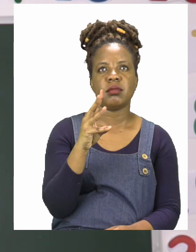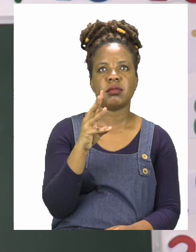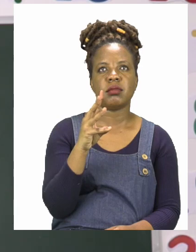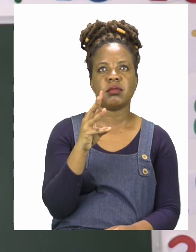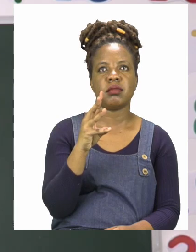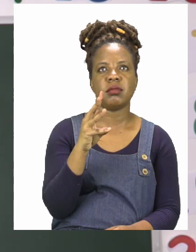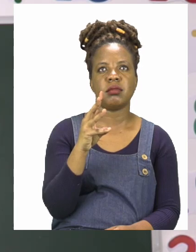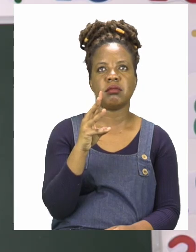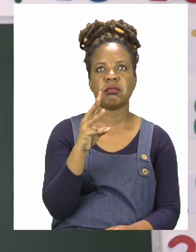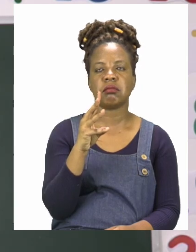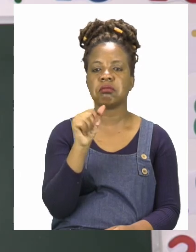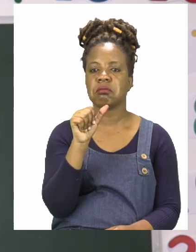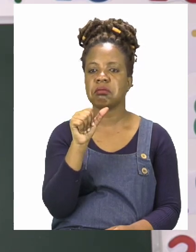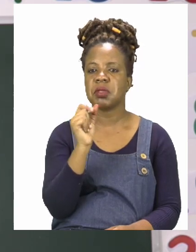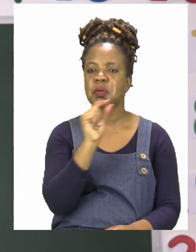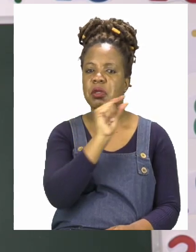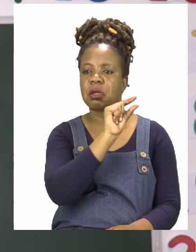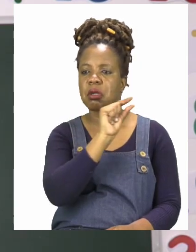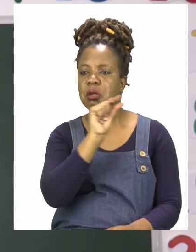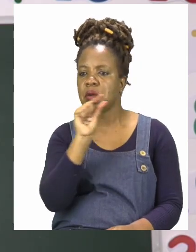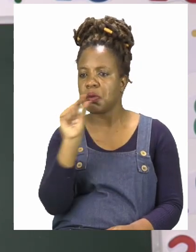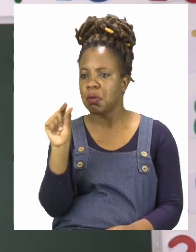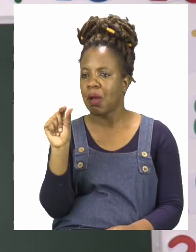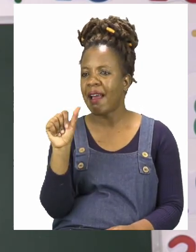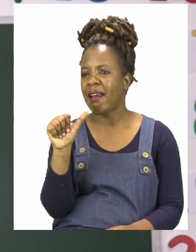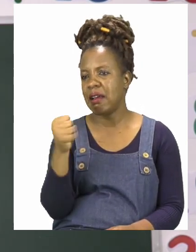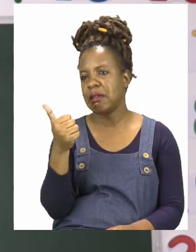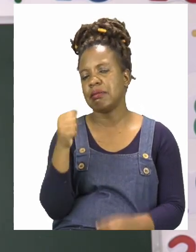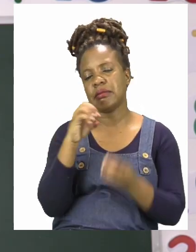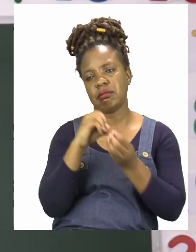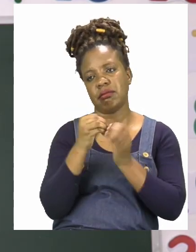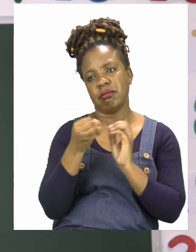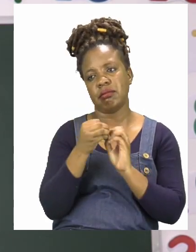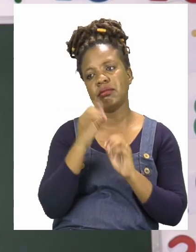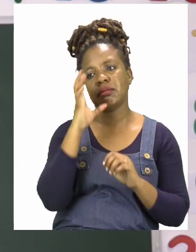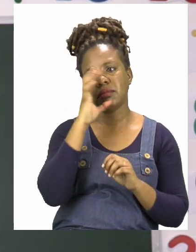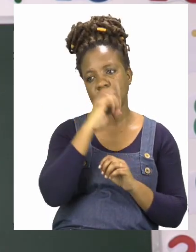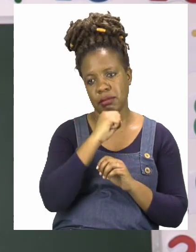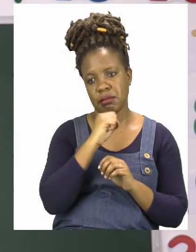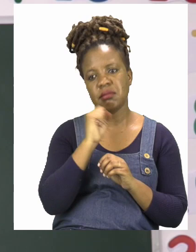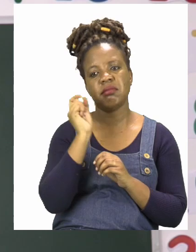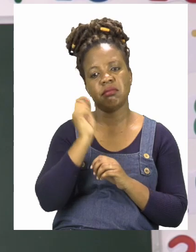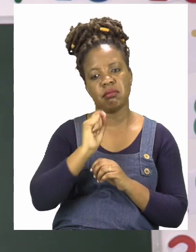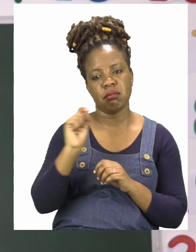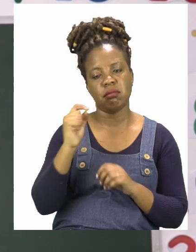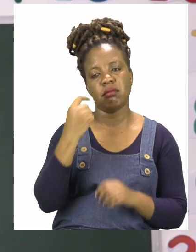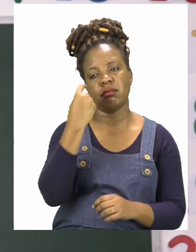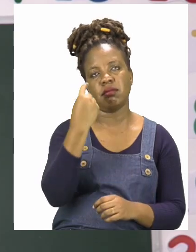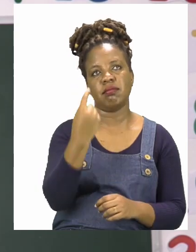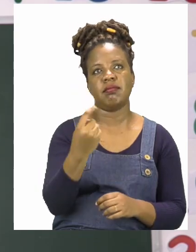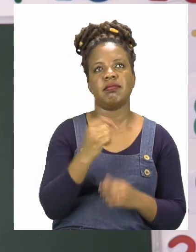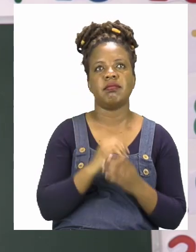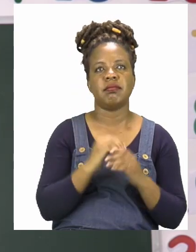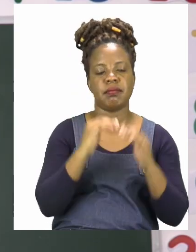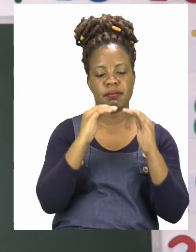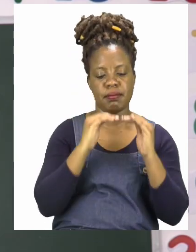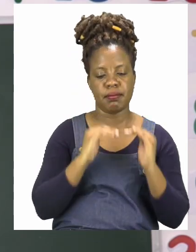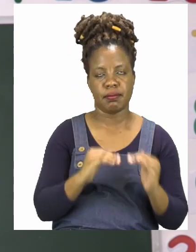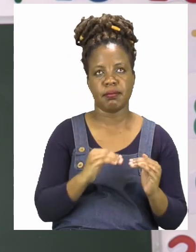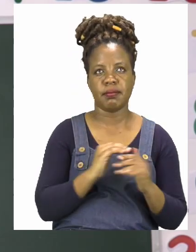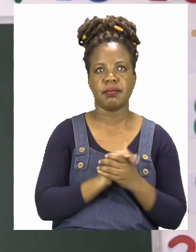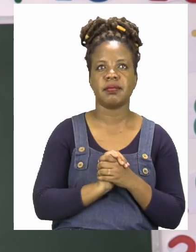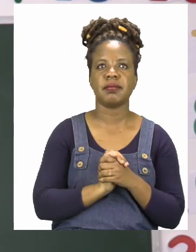If there are any more numbers missing in that row, you are going to fill them in by yourself. Let's go to the next